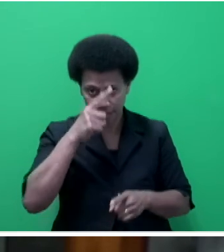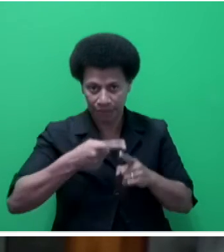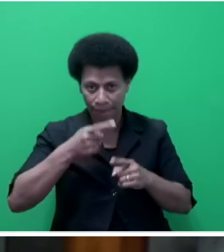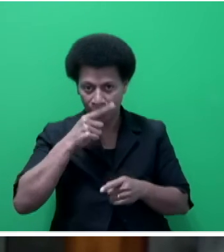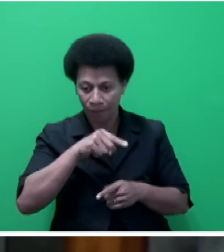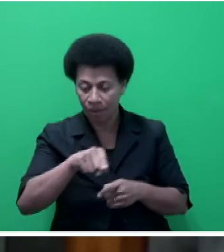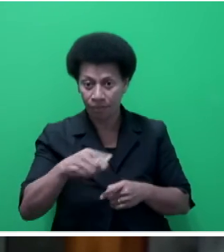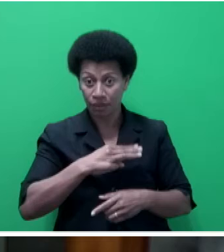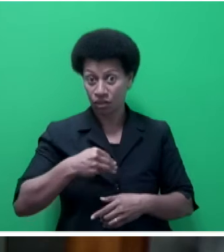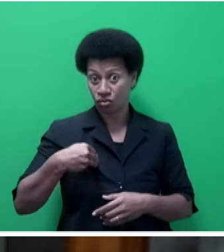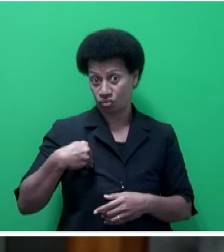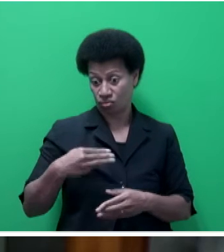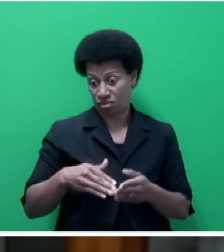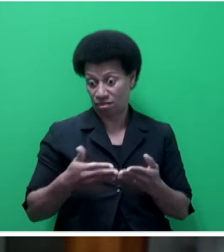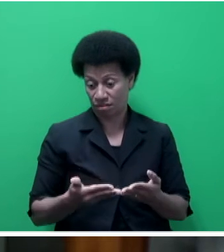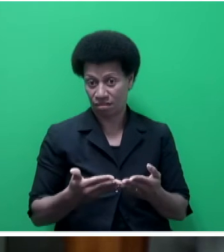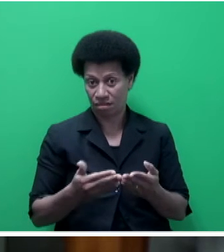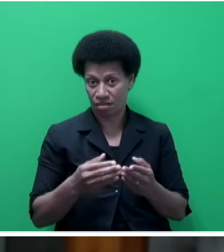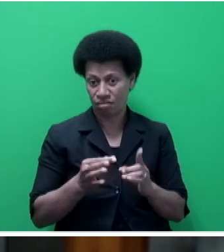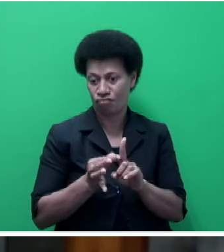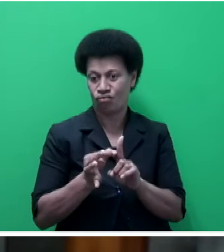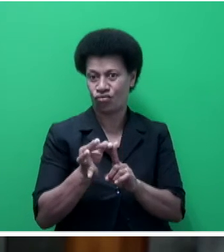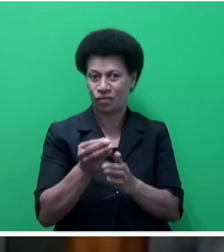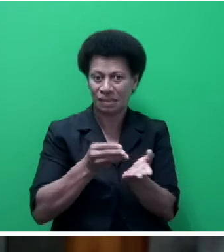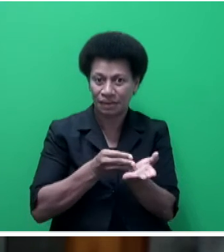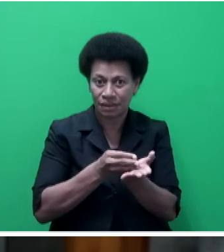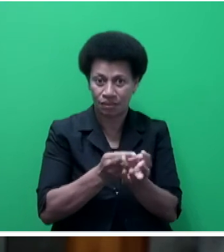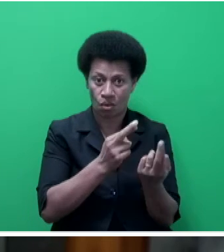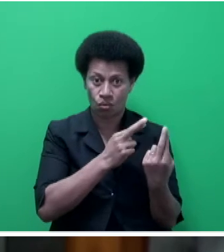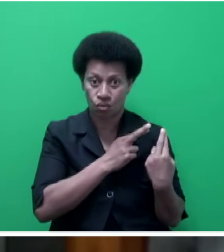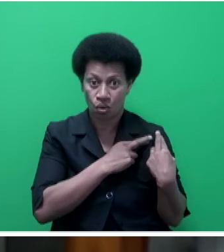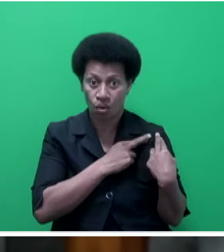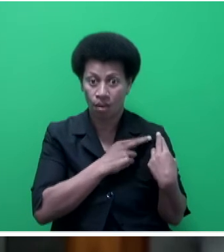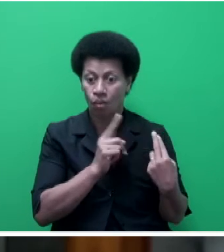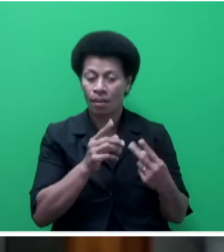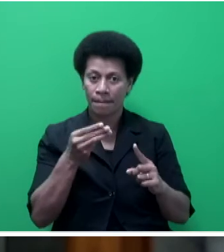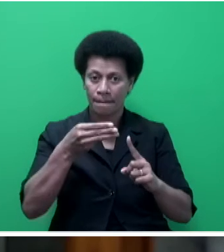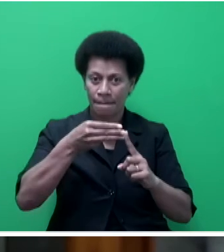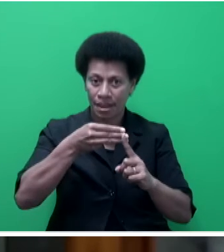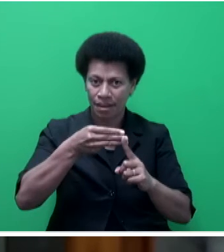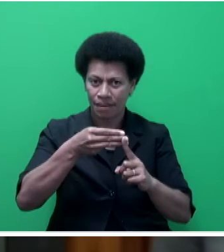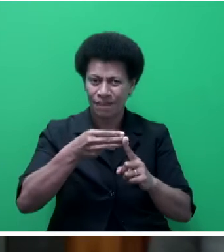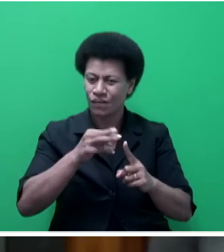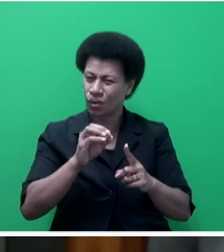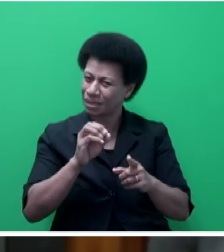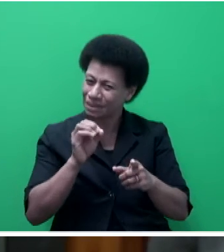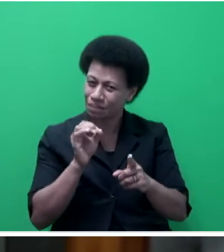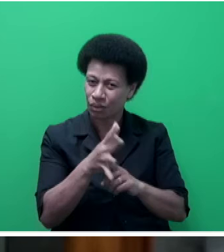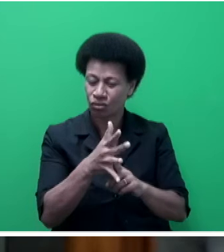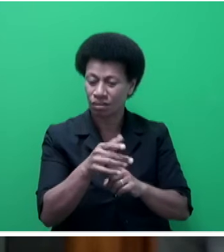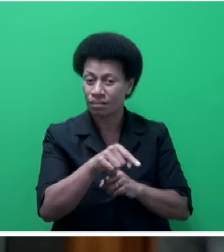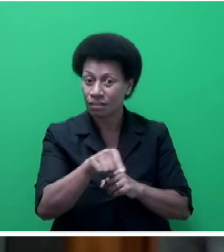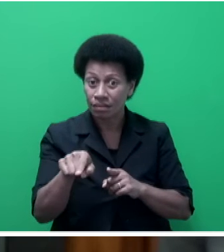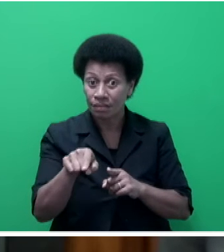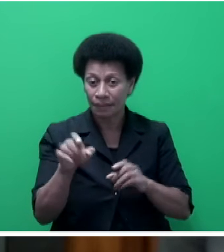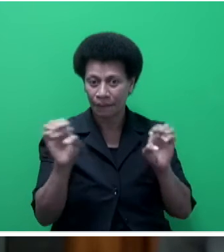upgraded emergency departments in the main divisional hospitals, given their role as the main centers for specialist emergency medicine care,